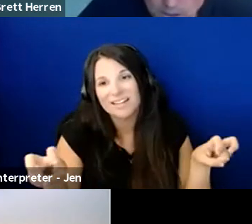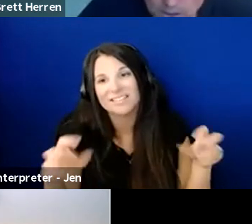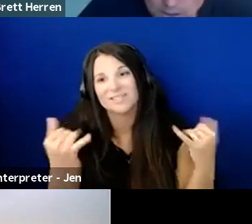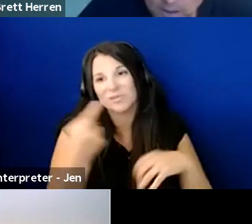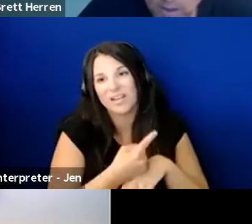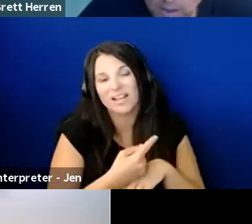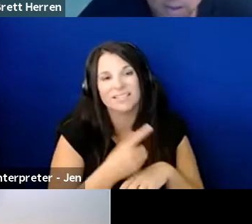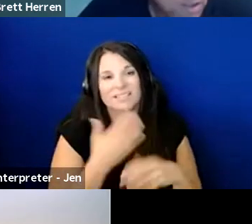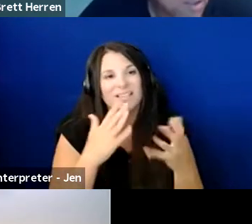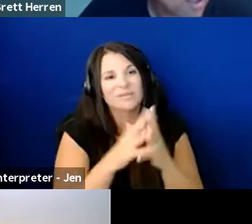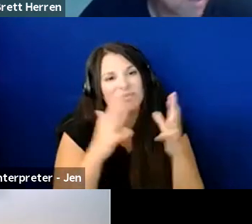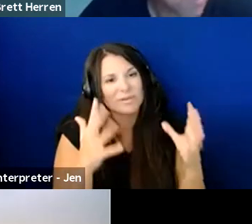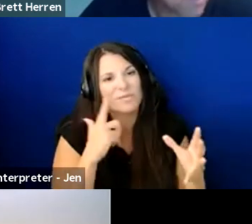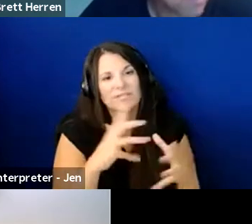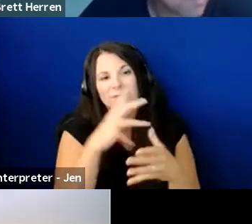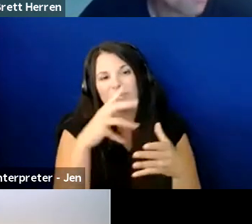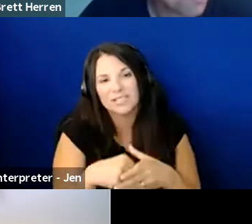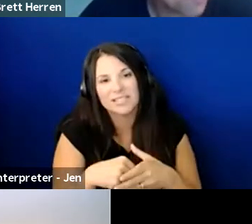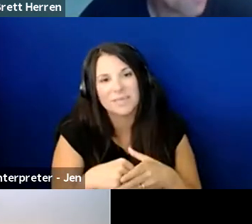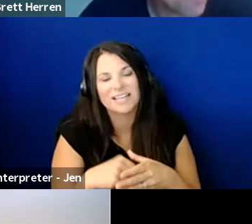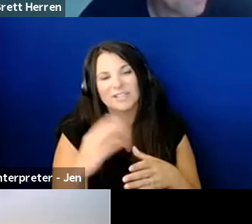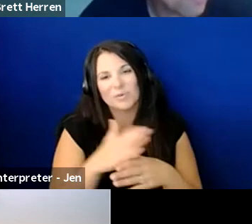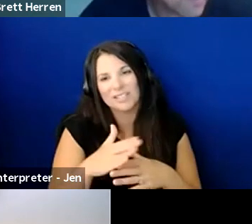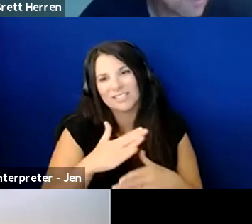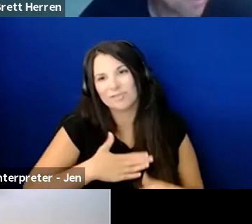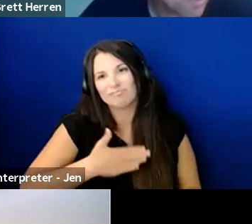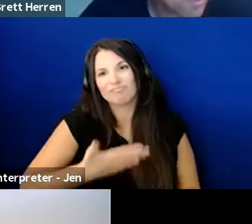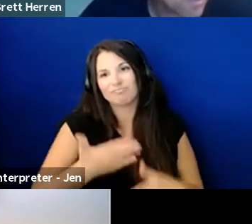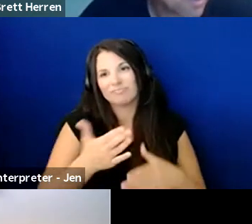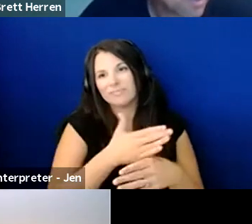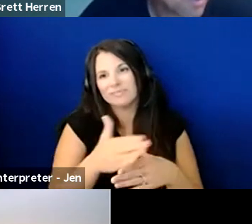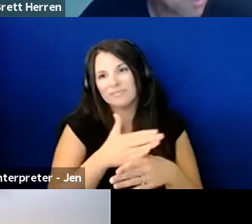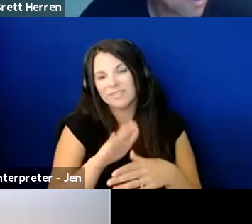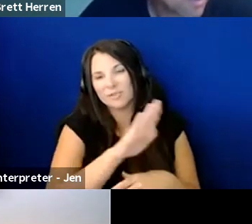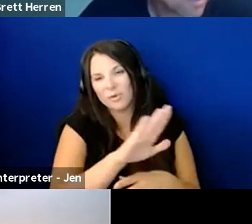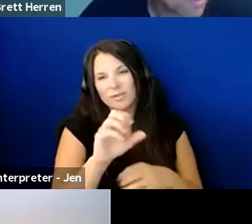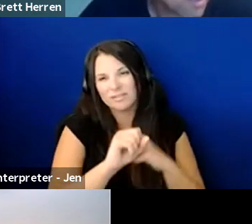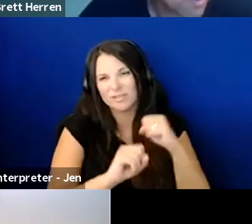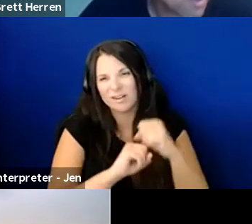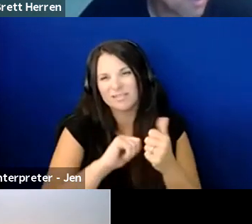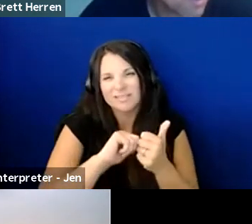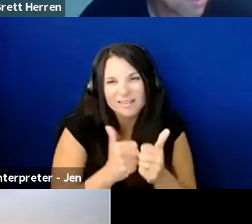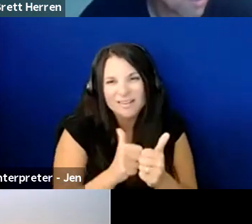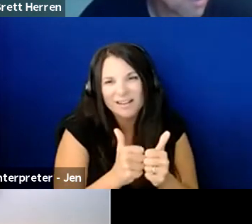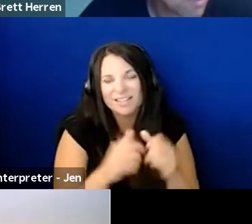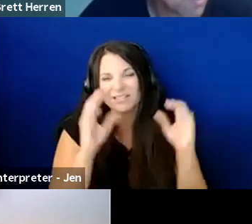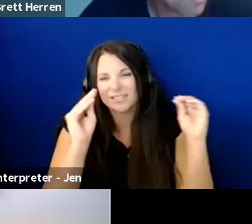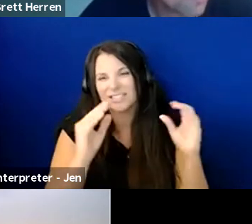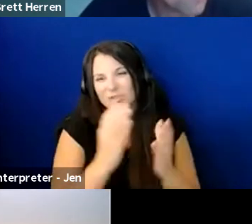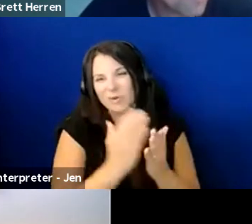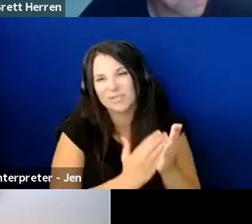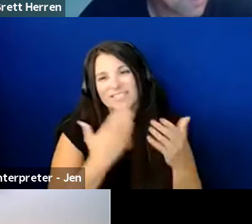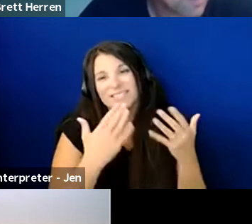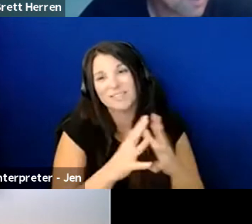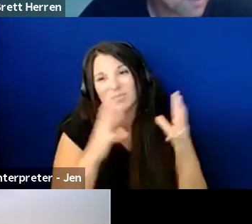for participating and your willingness to share, how you structure and teach your courses. Thank you so much. And